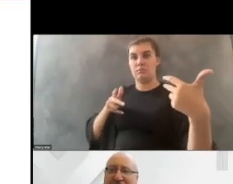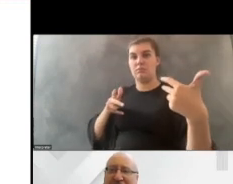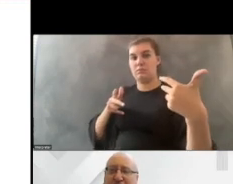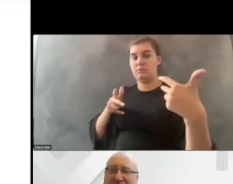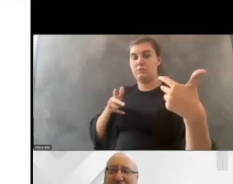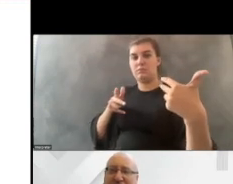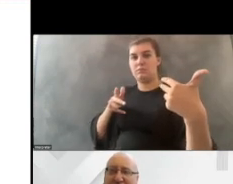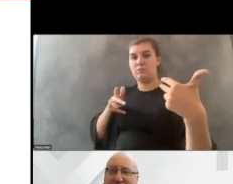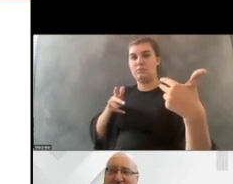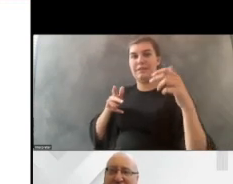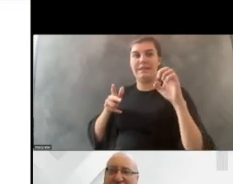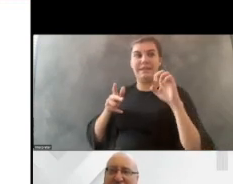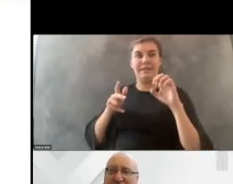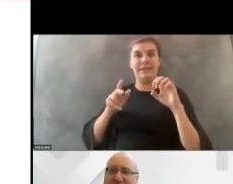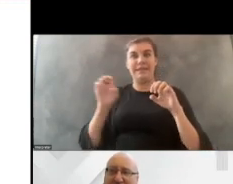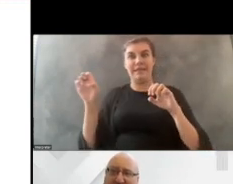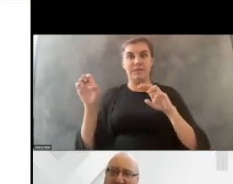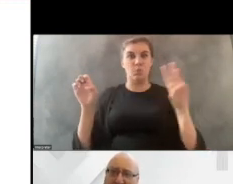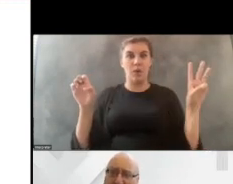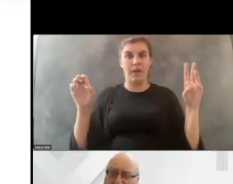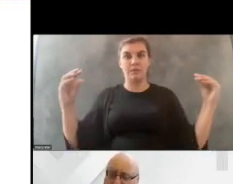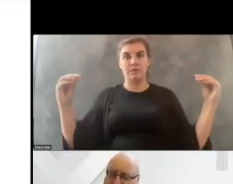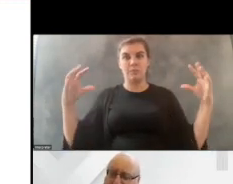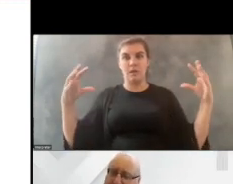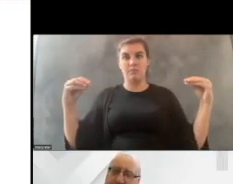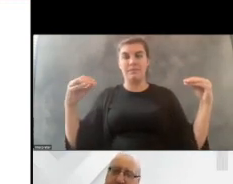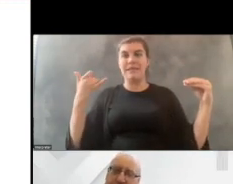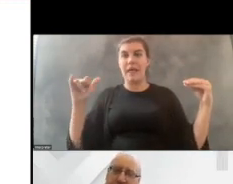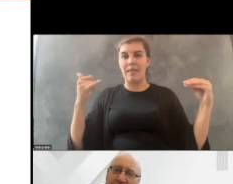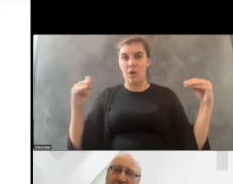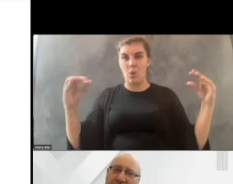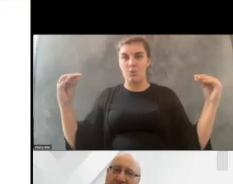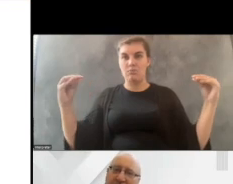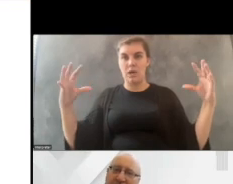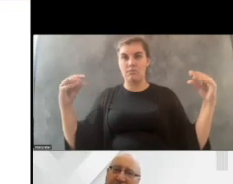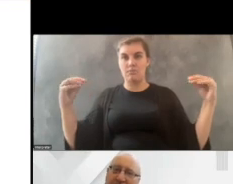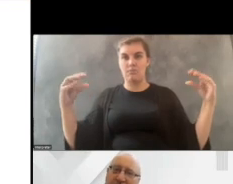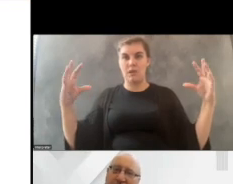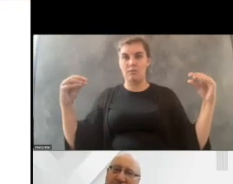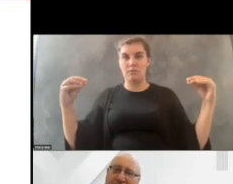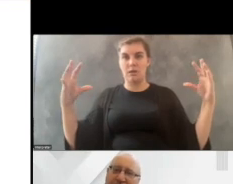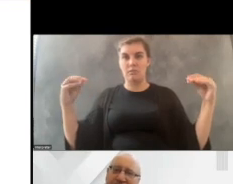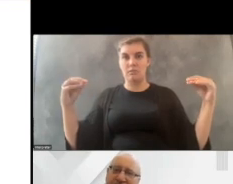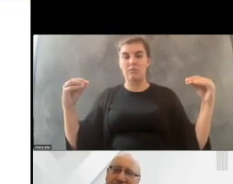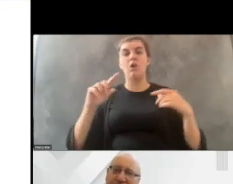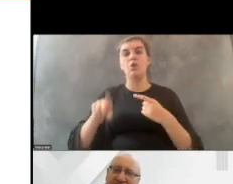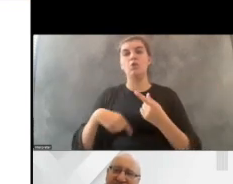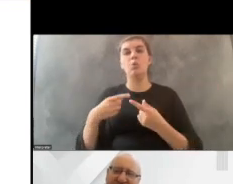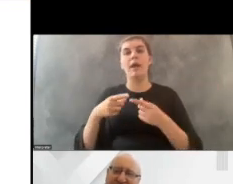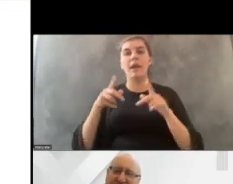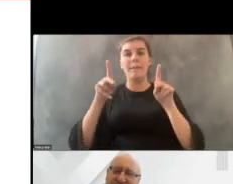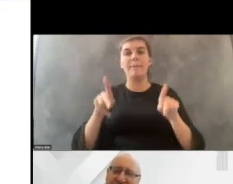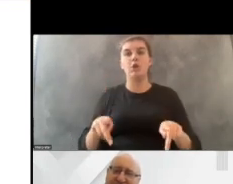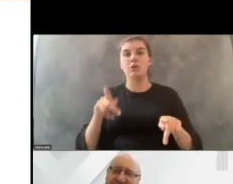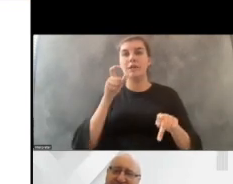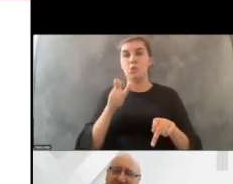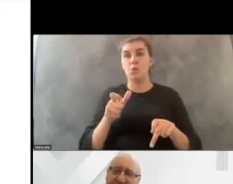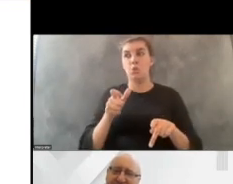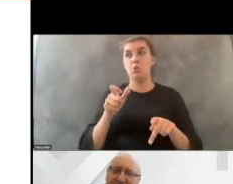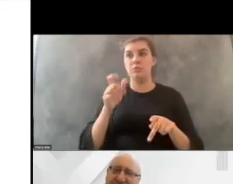contrast. So it's just showing you in this image a raised tactile arrow on the push button